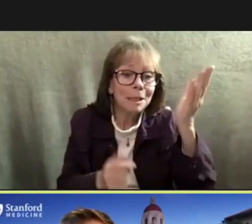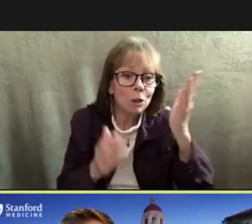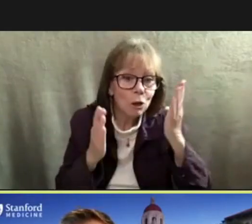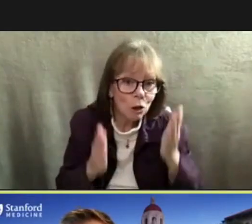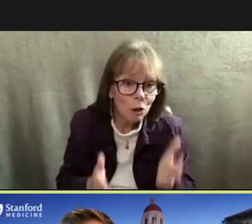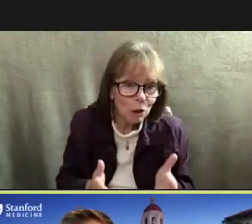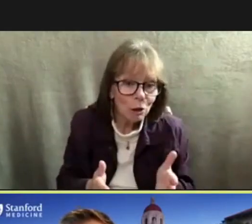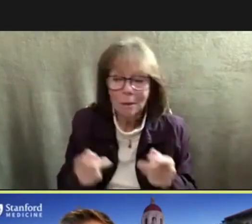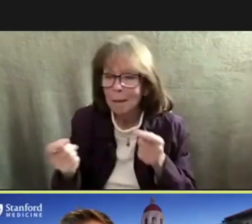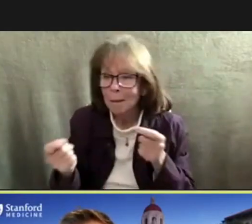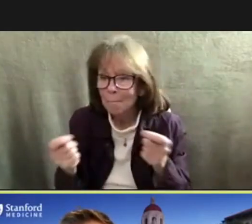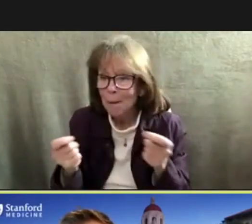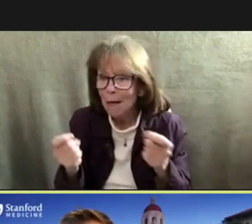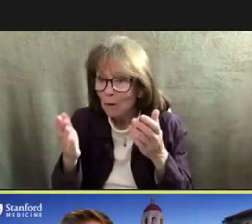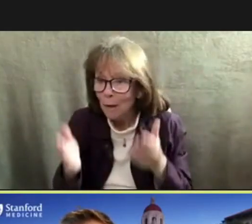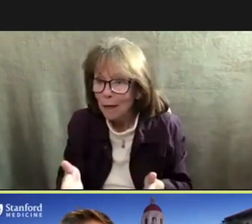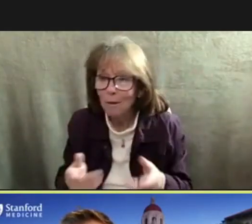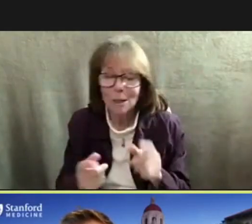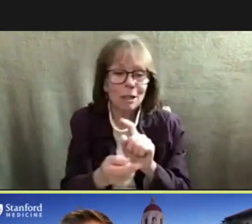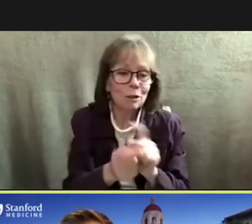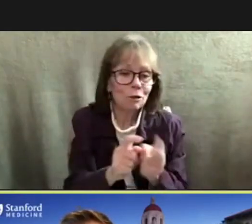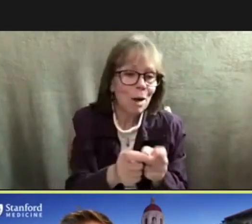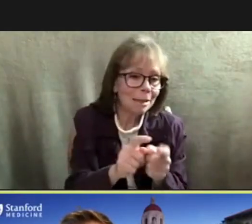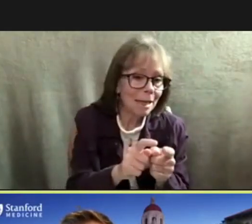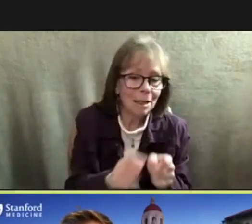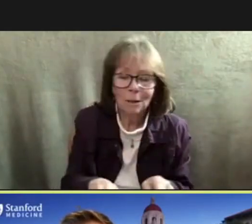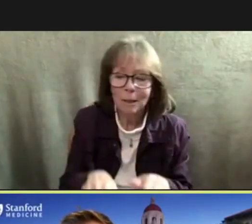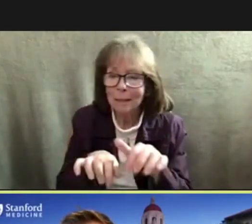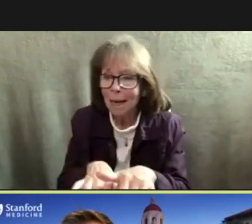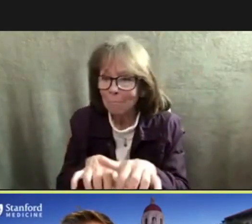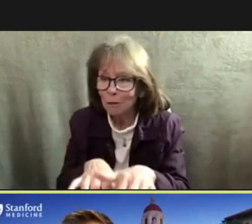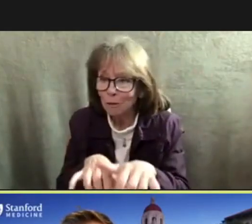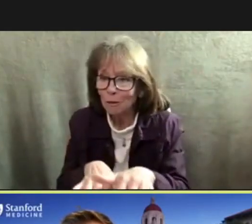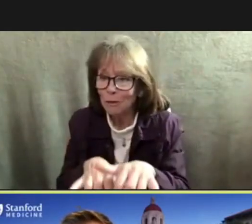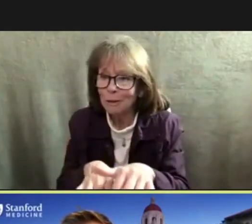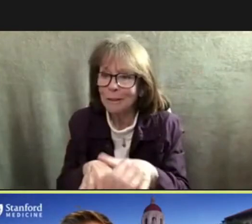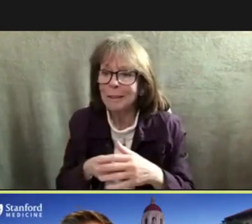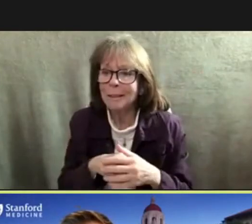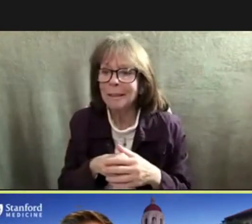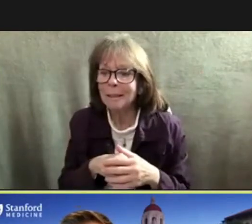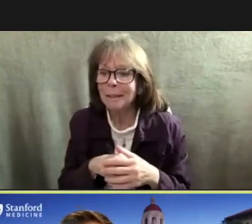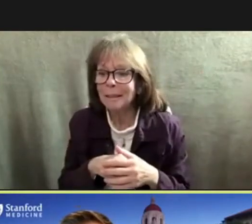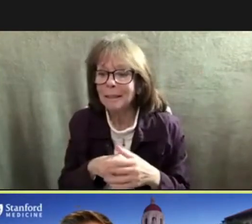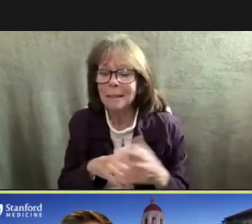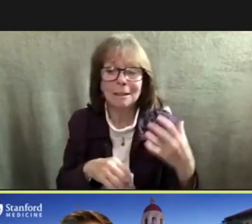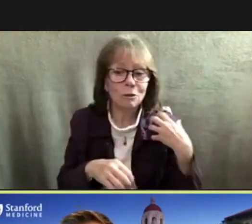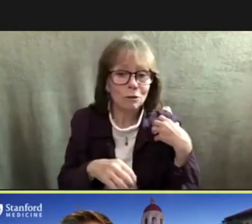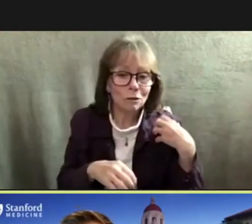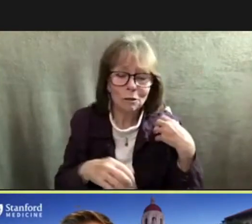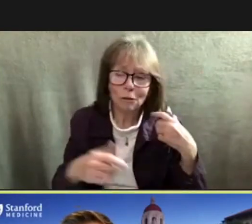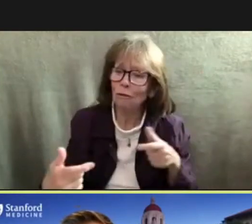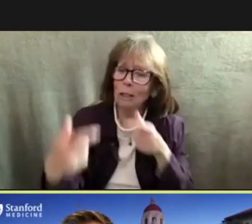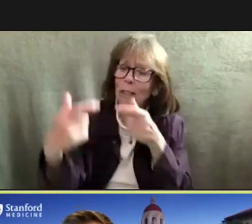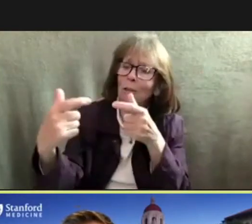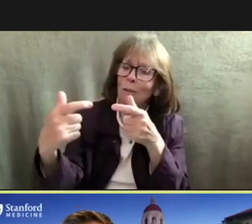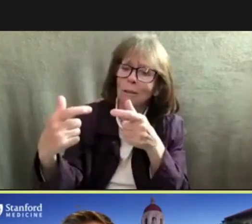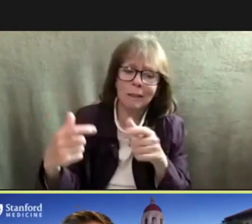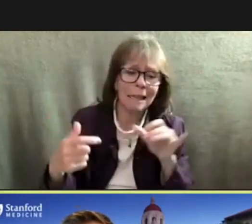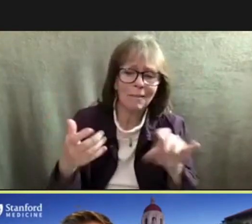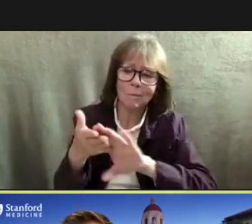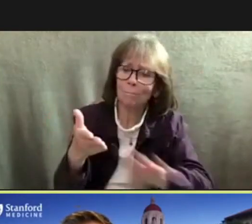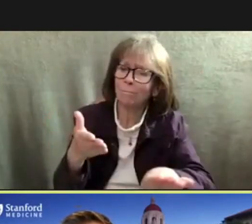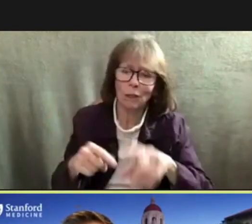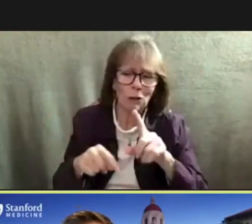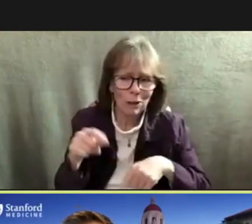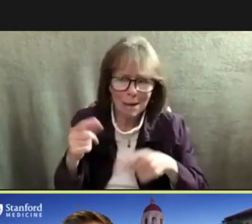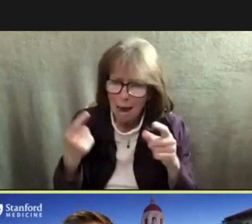and moderators and translators and captioners. Cheers. We couldn't have done it without you.